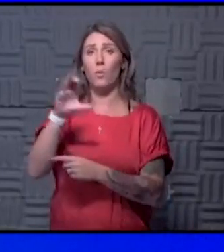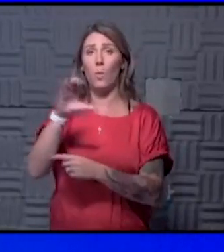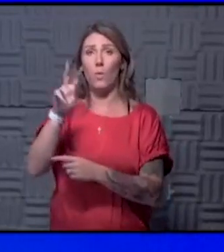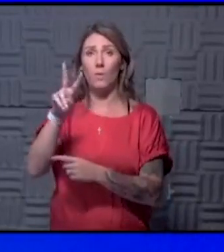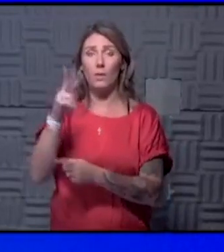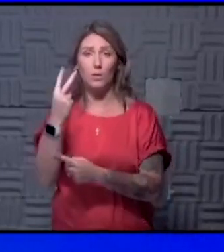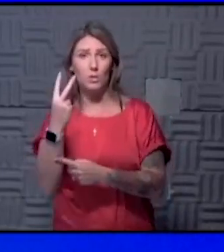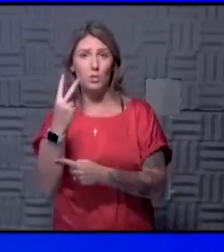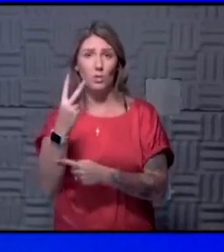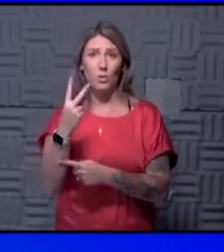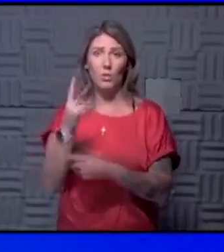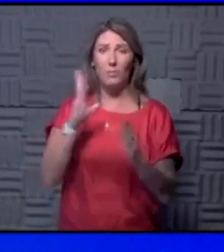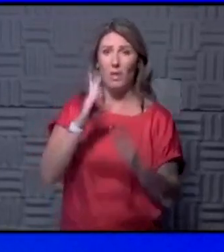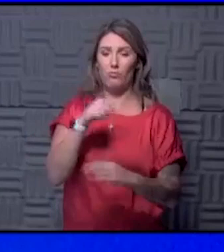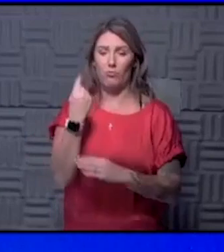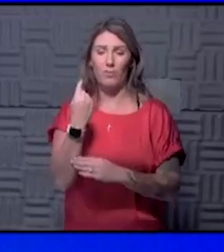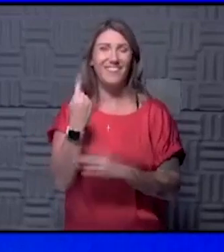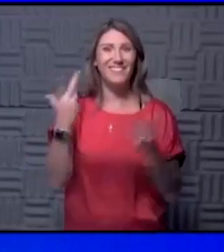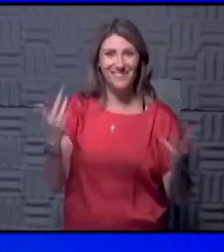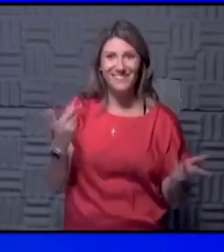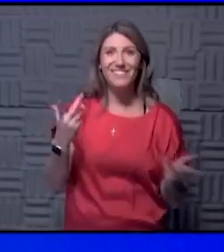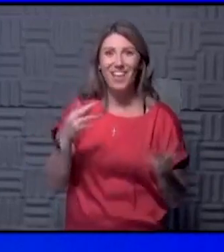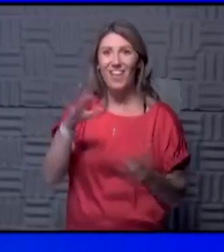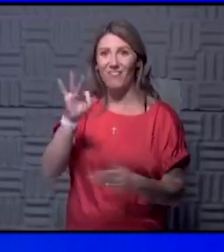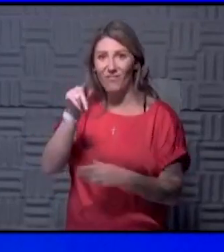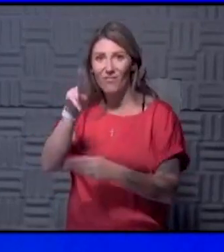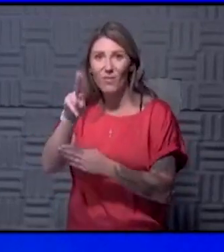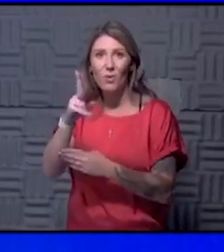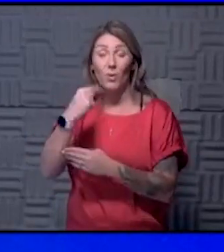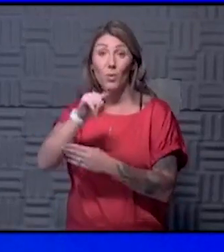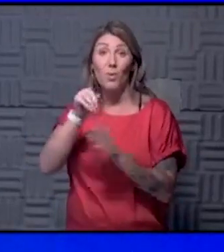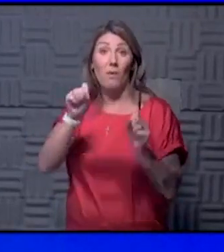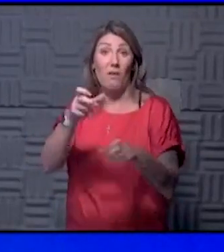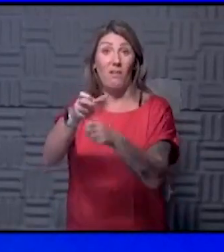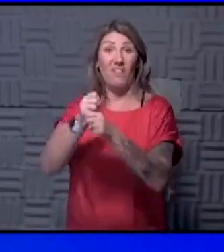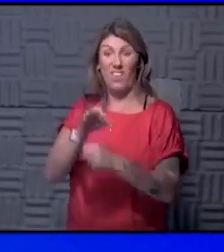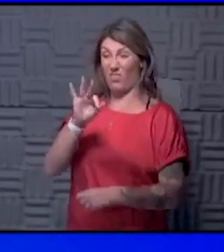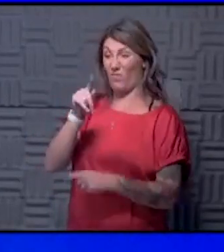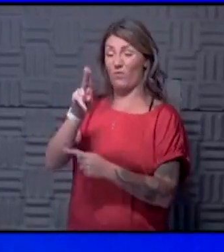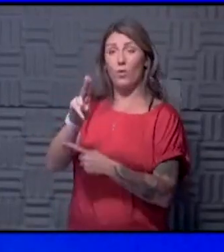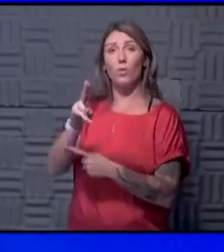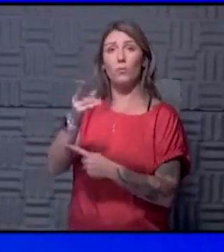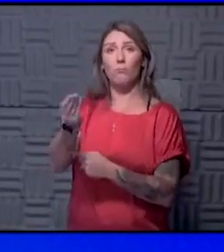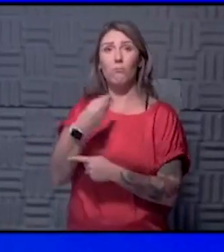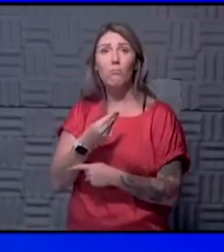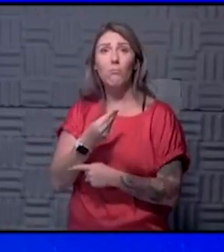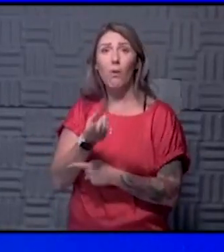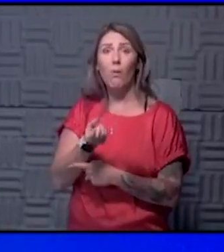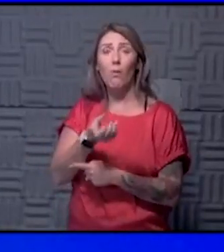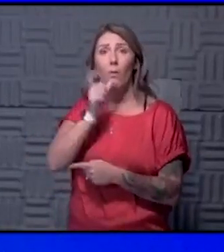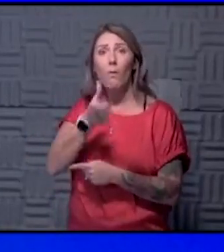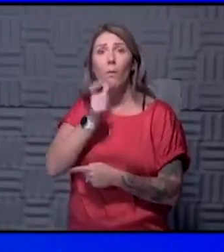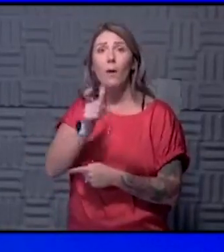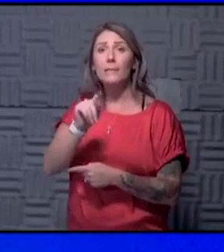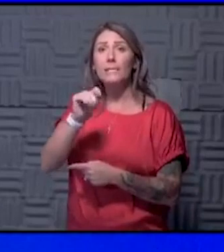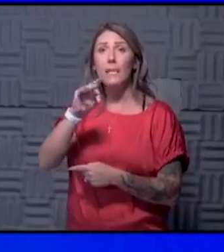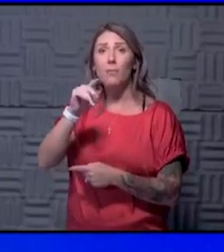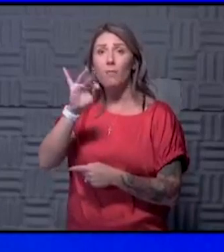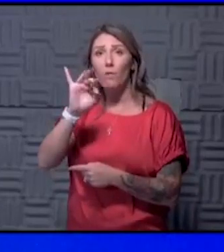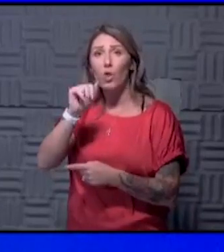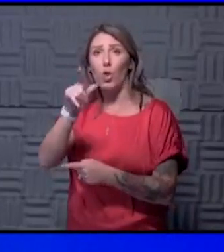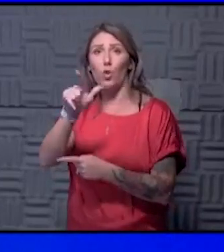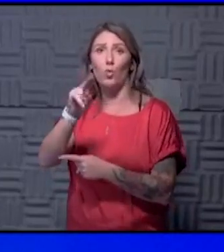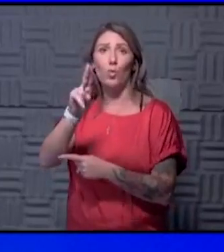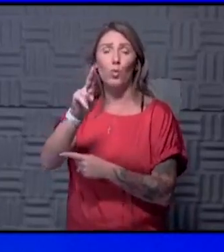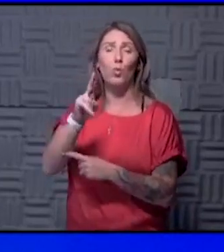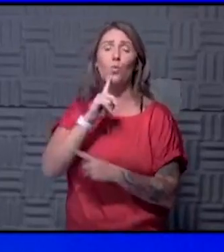influenza. If you have influenza, you can obviously get Tamiflu. We would like some sort of oral medicine for that. When you get diagnosed, you get that